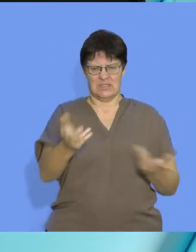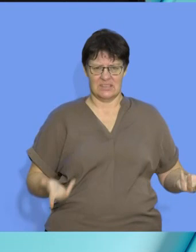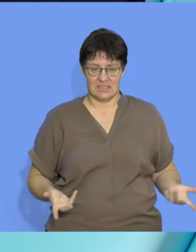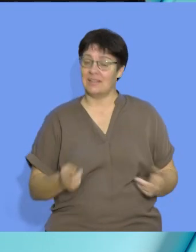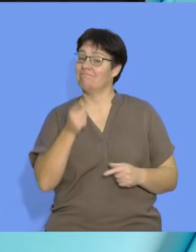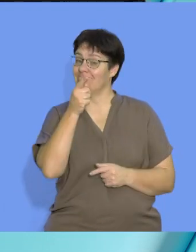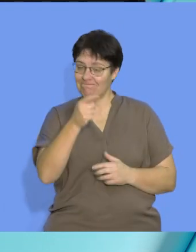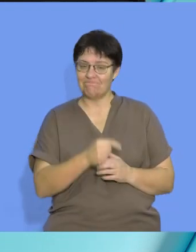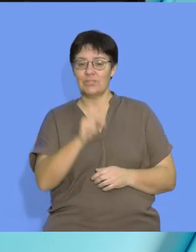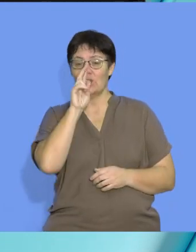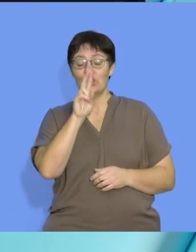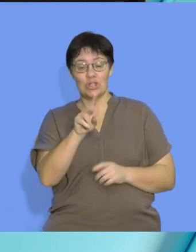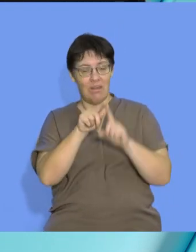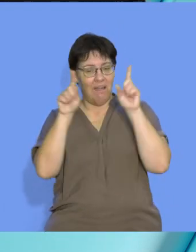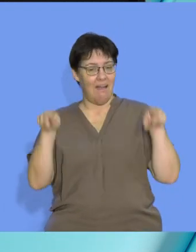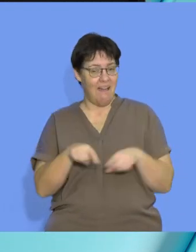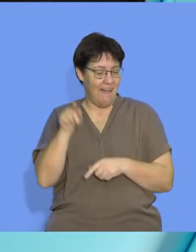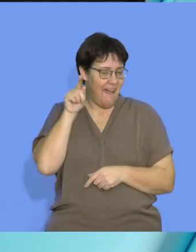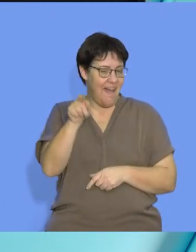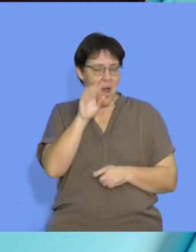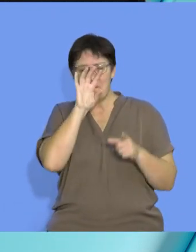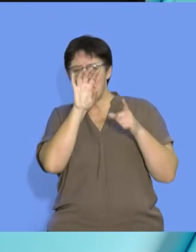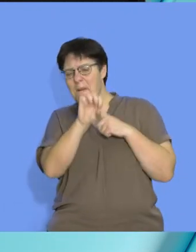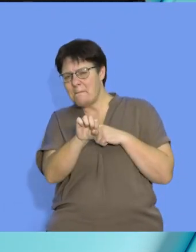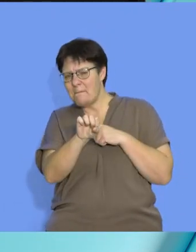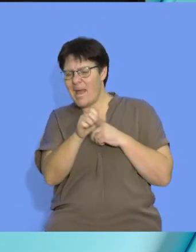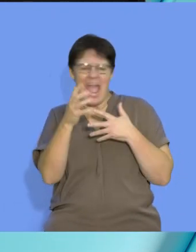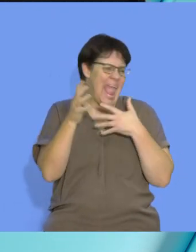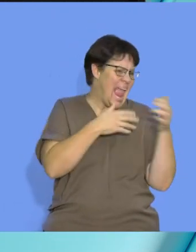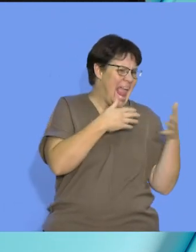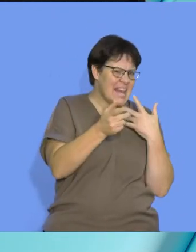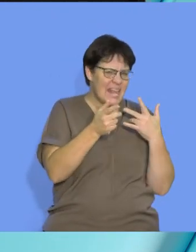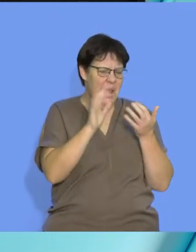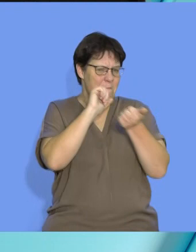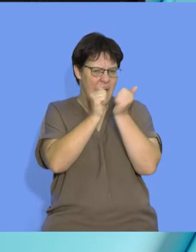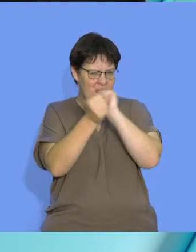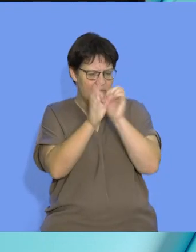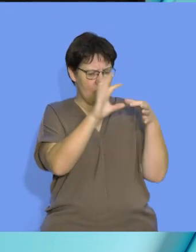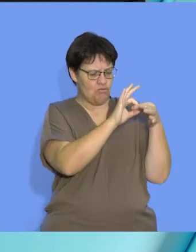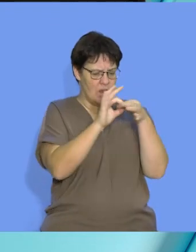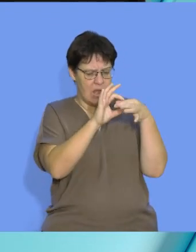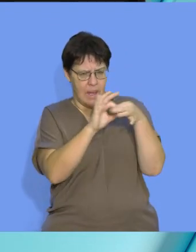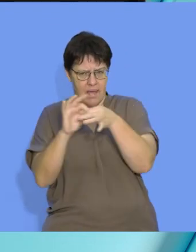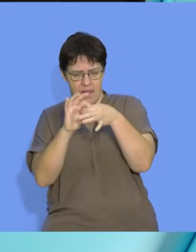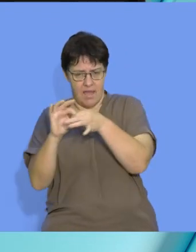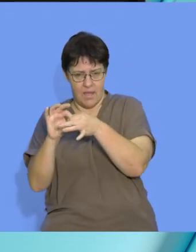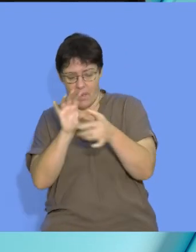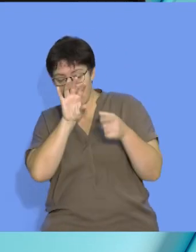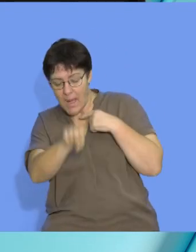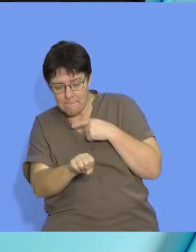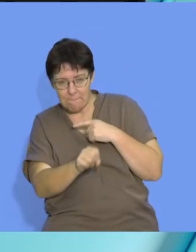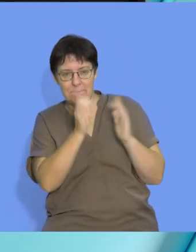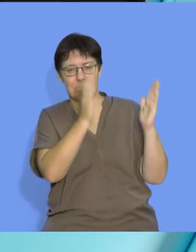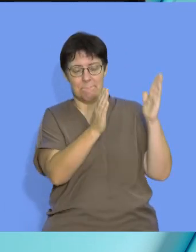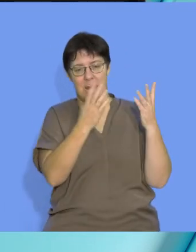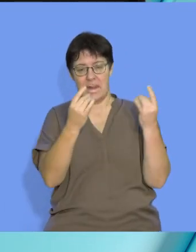are now going to look at the board, and we are going to try and see if there's any sort of mathematical relationship that we can discover between